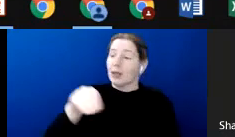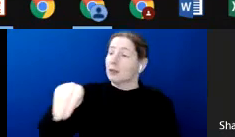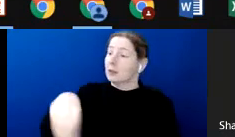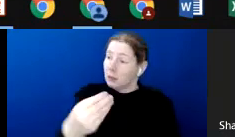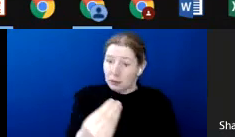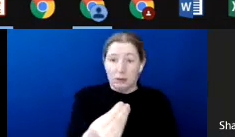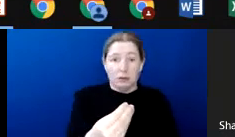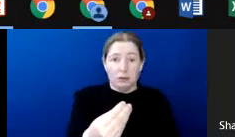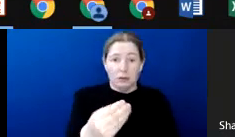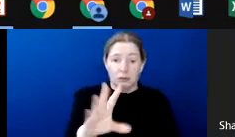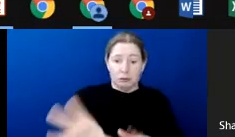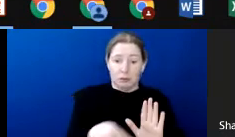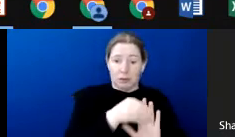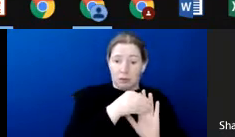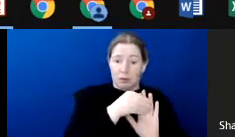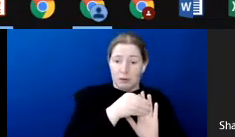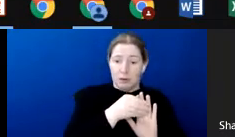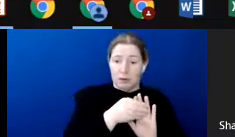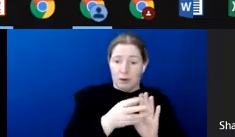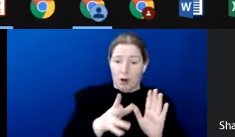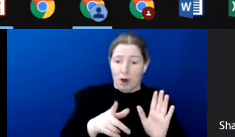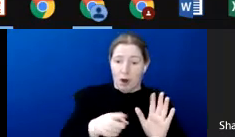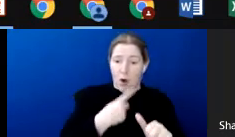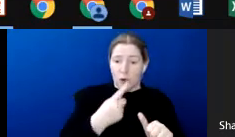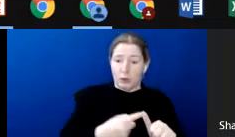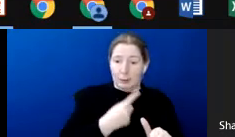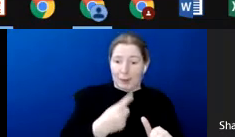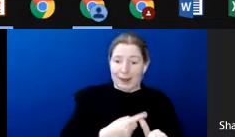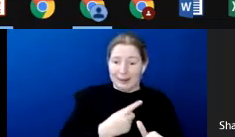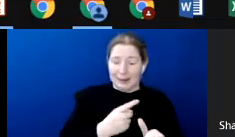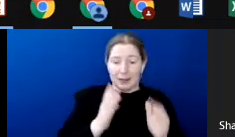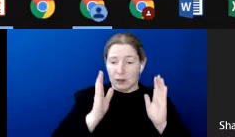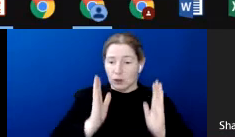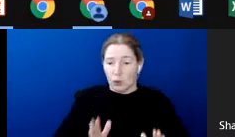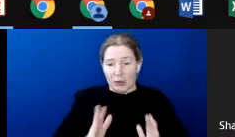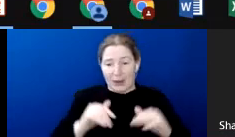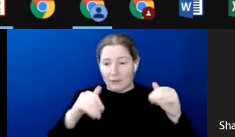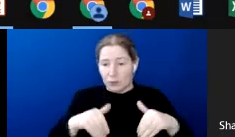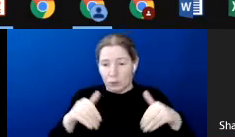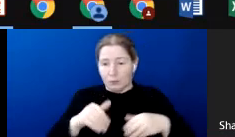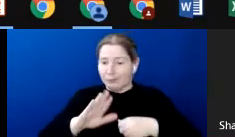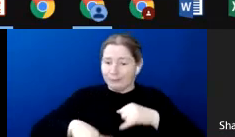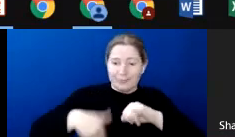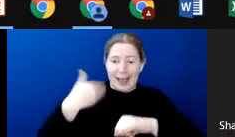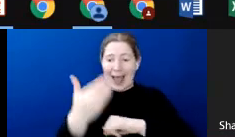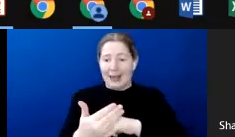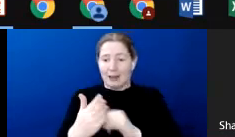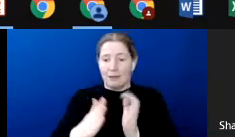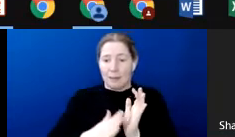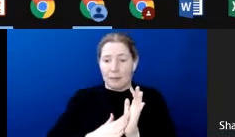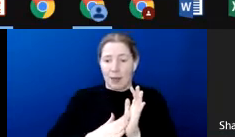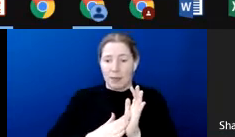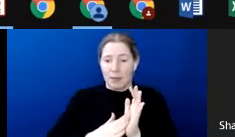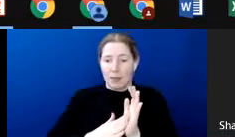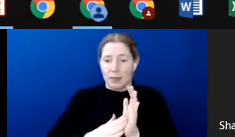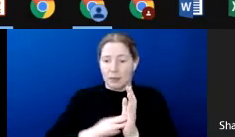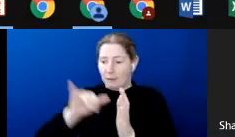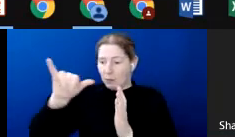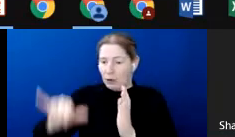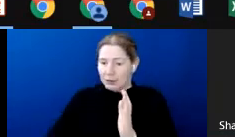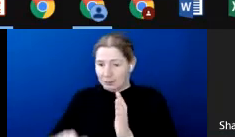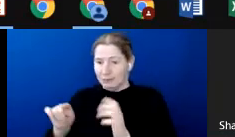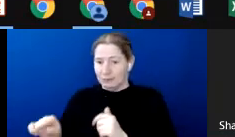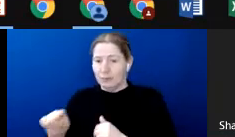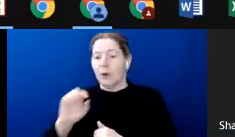the credit cards. So instead of having to do everything by the end of the month, that will be dealt